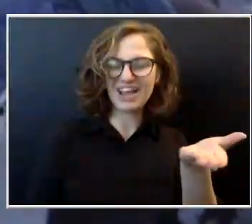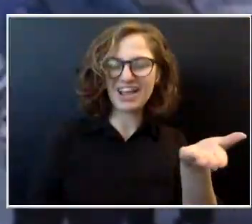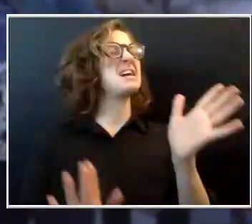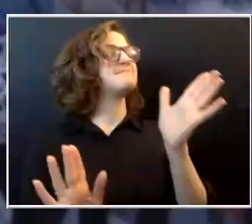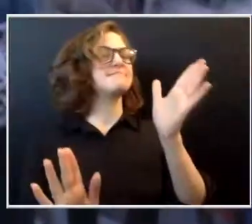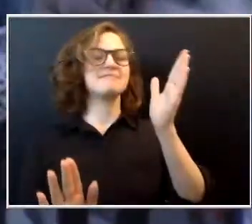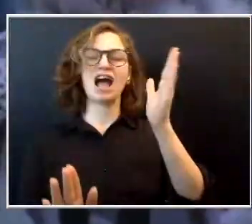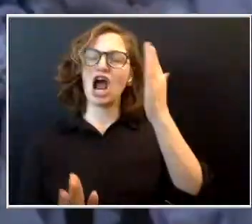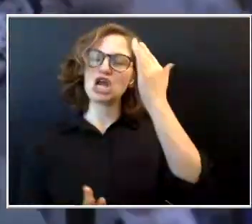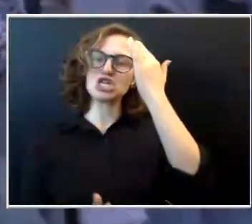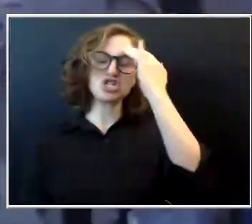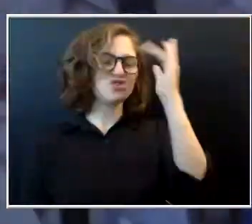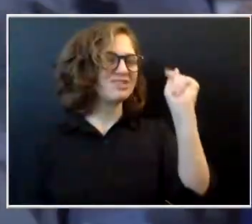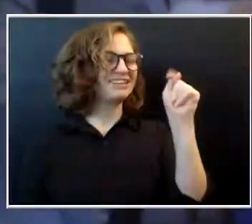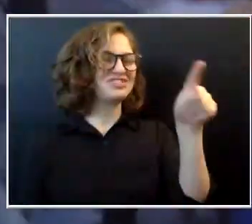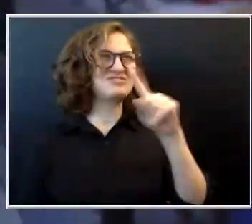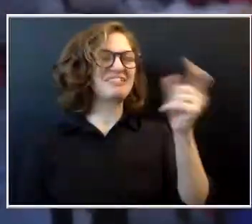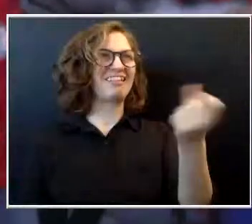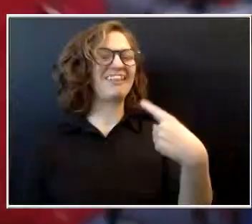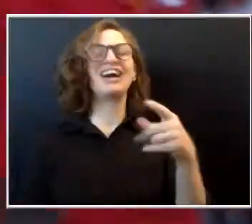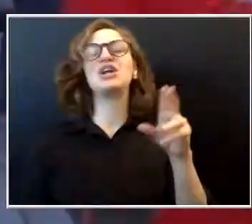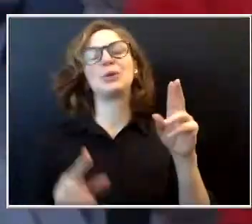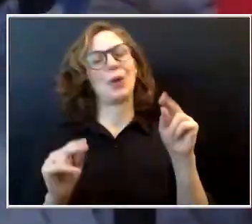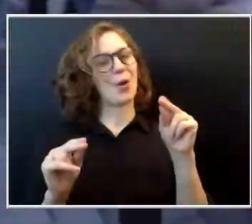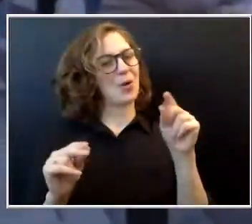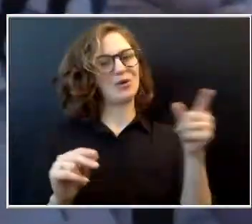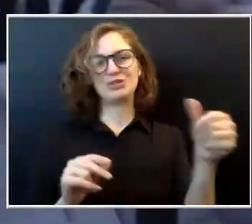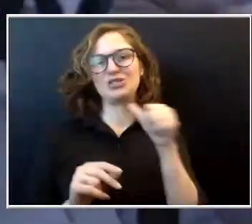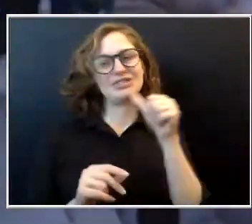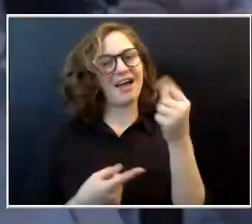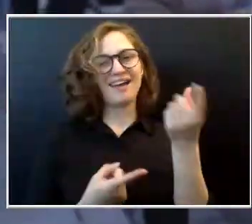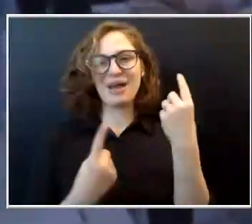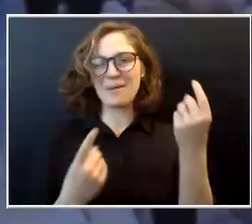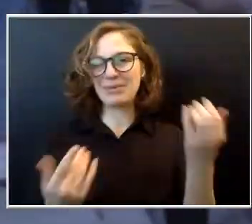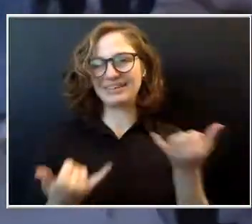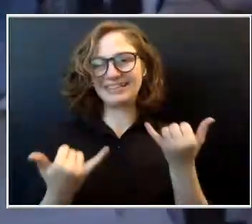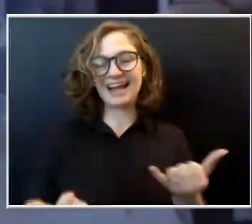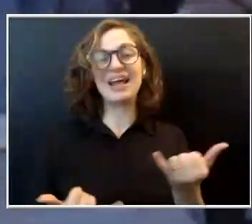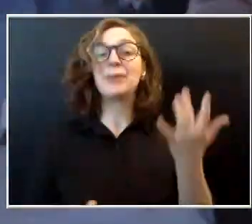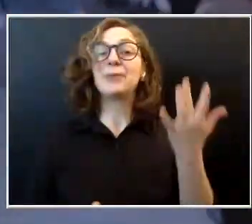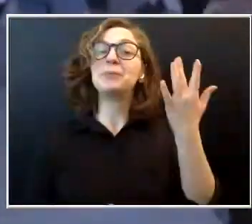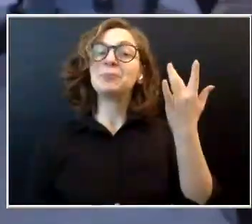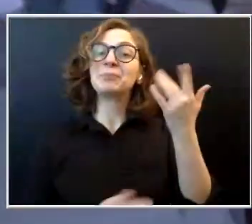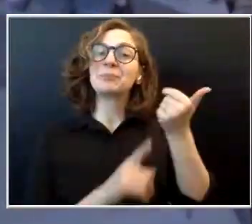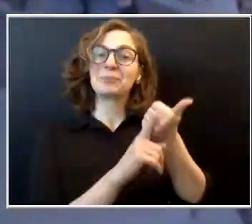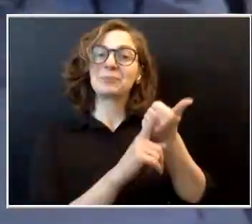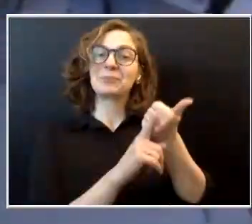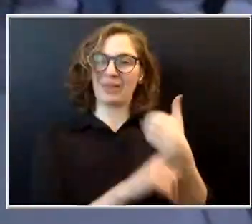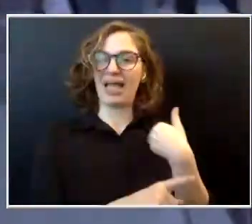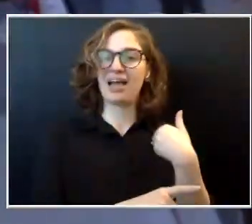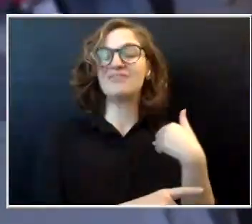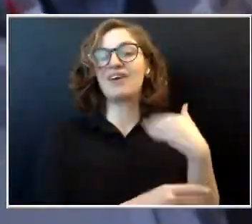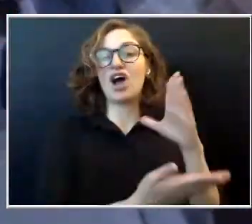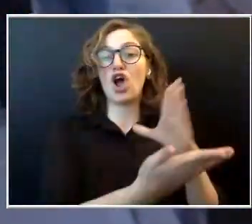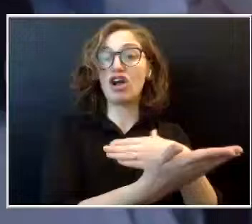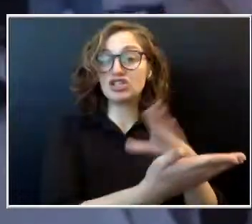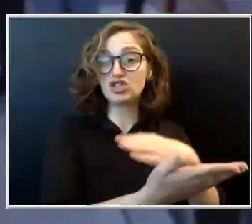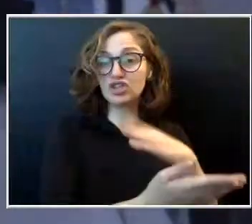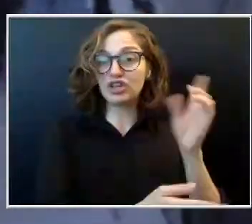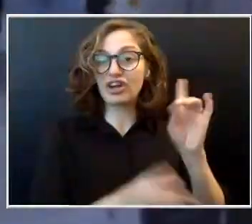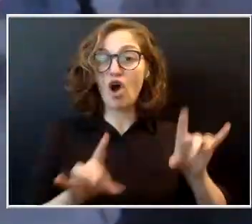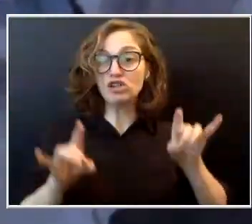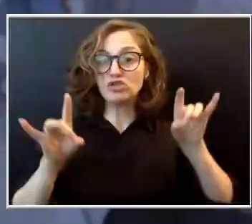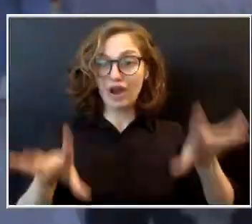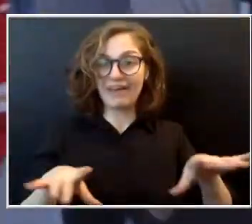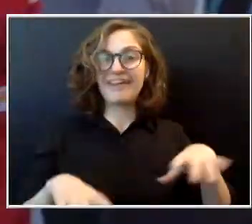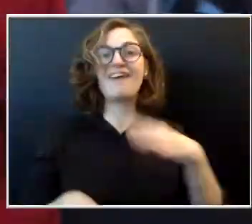is not going to make an appearance here today. She has a concert in Australia on Friday, Saturday, and